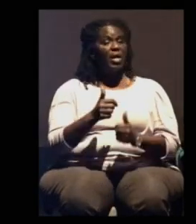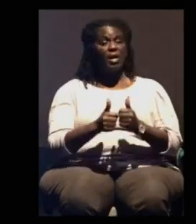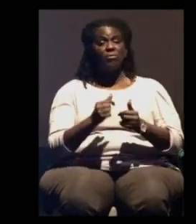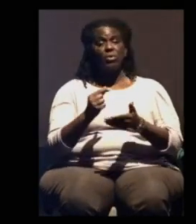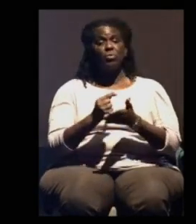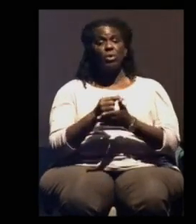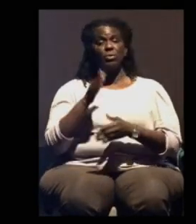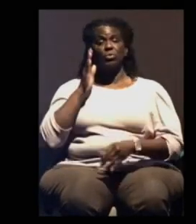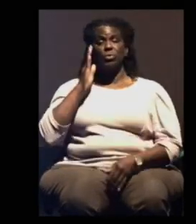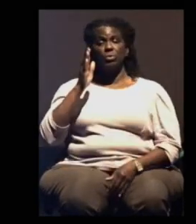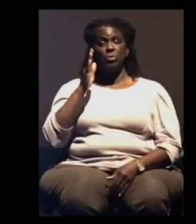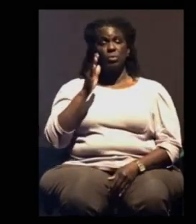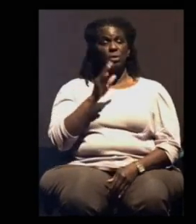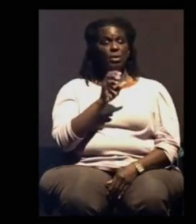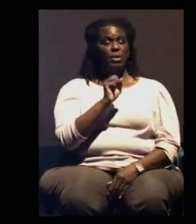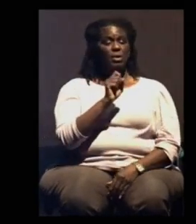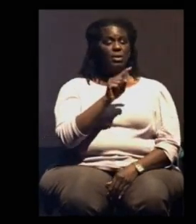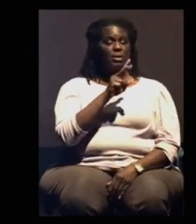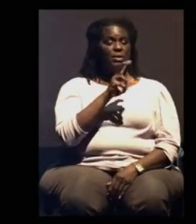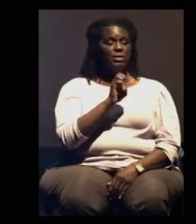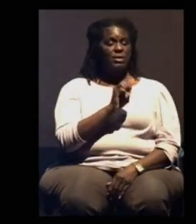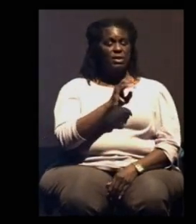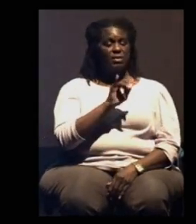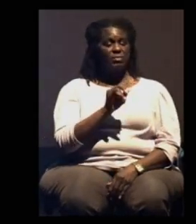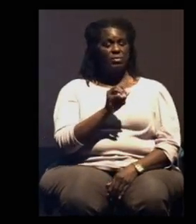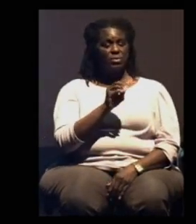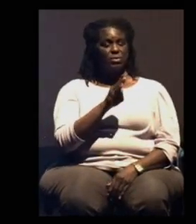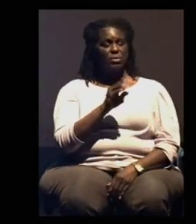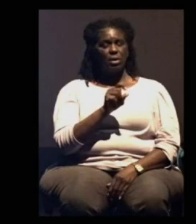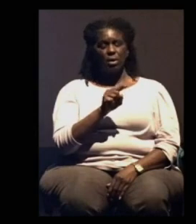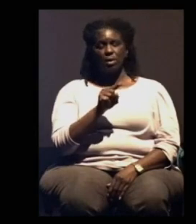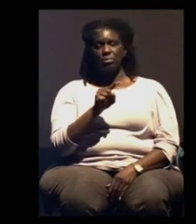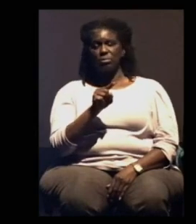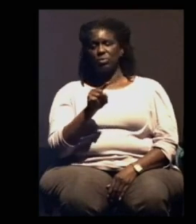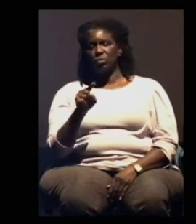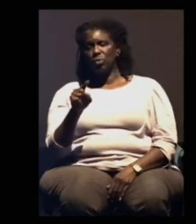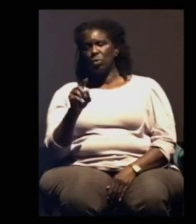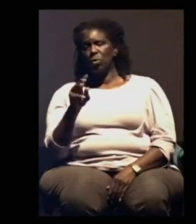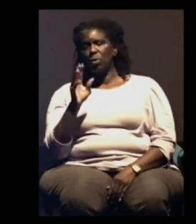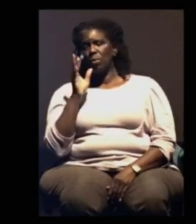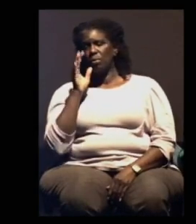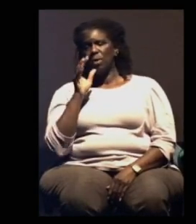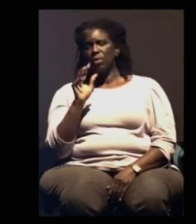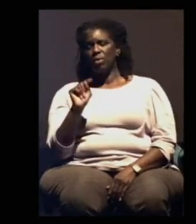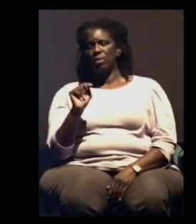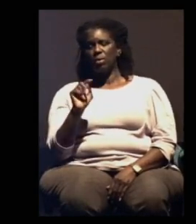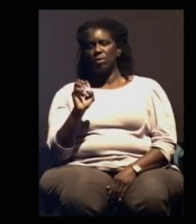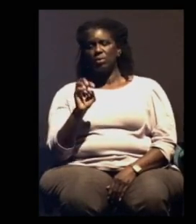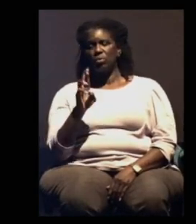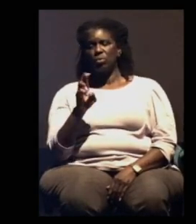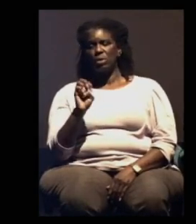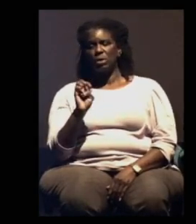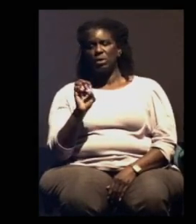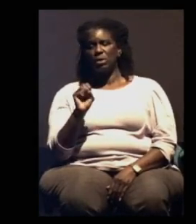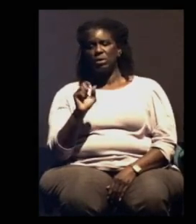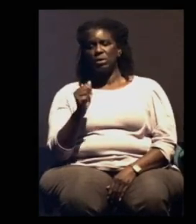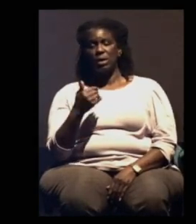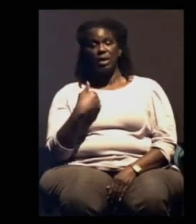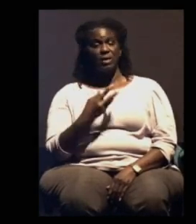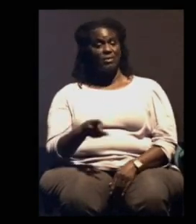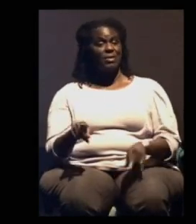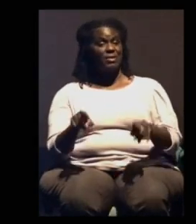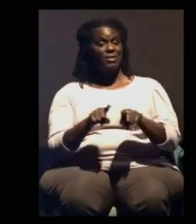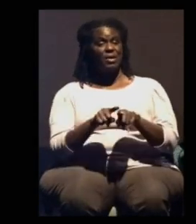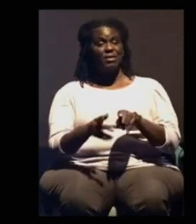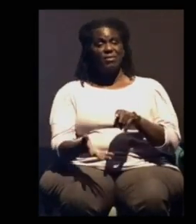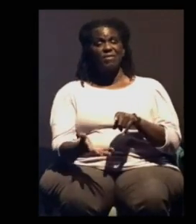that I looked at, from Steve Jobs to Mother Teresa, had the same five factors listed. So